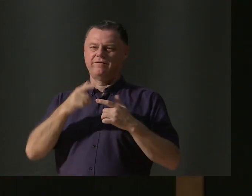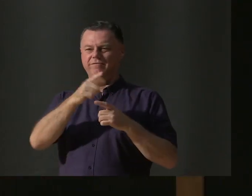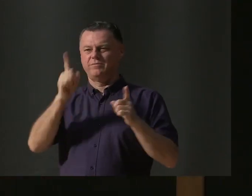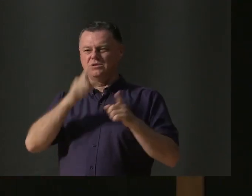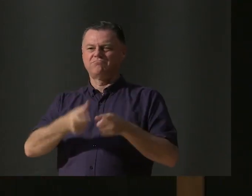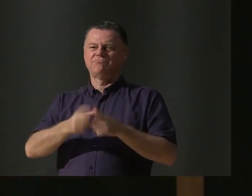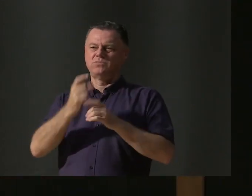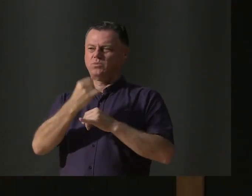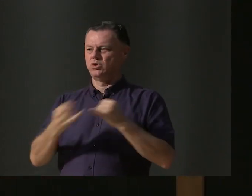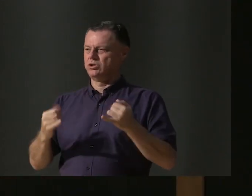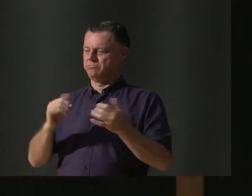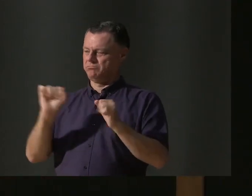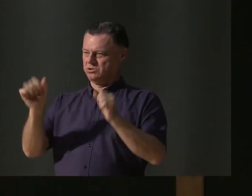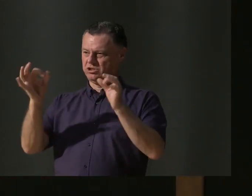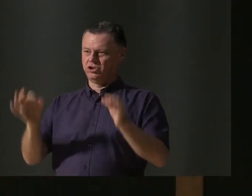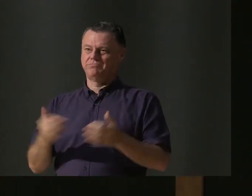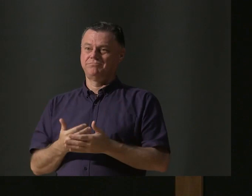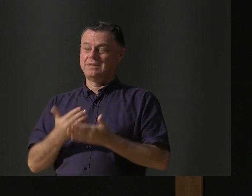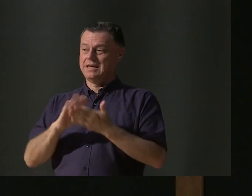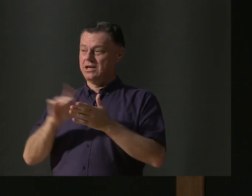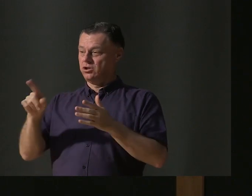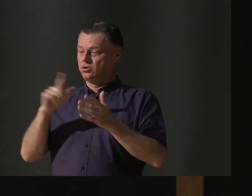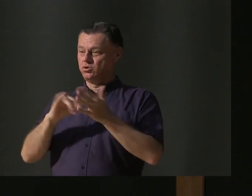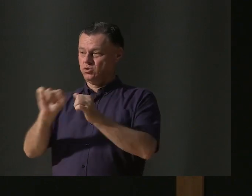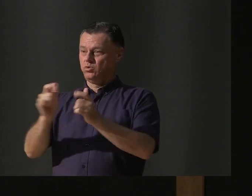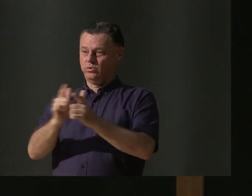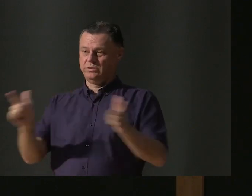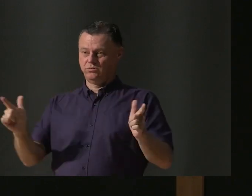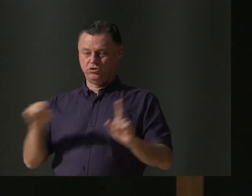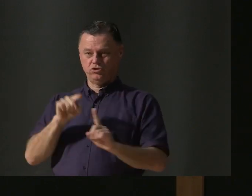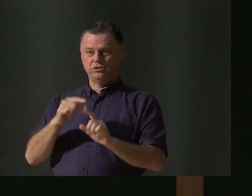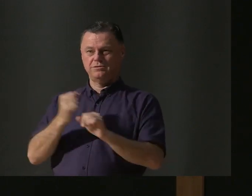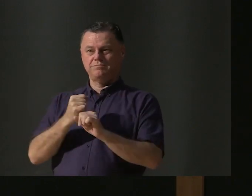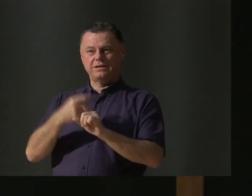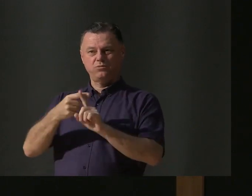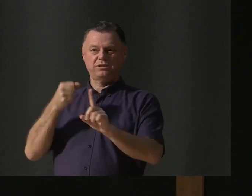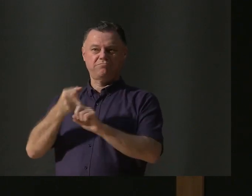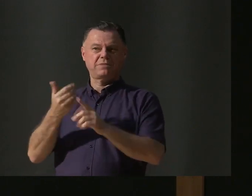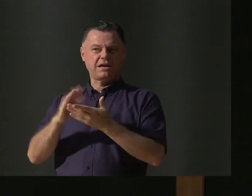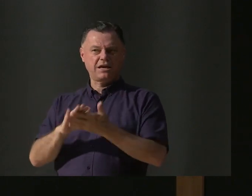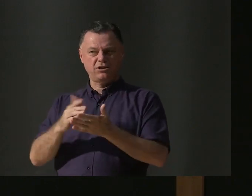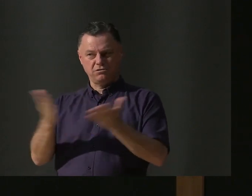us to decide how we are going to use our words to make an impact.